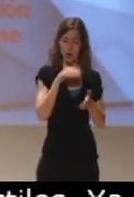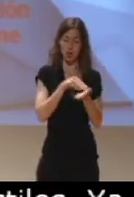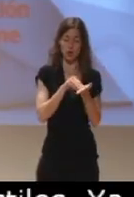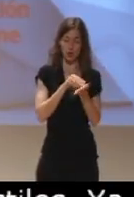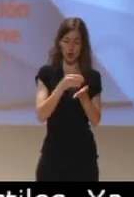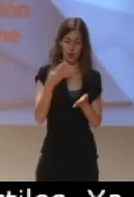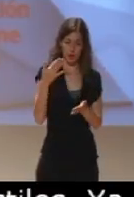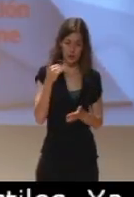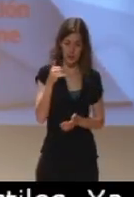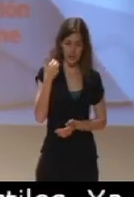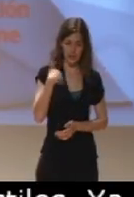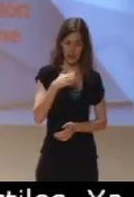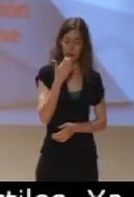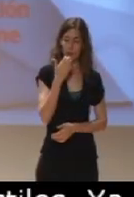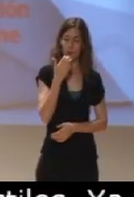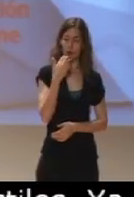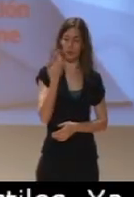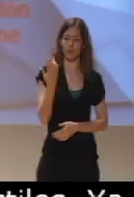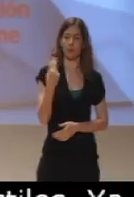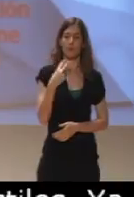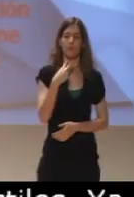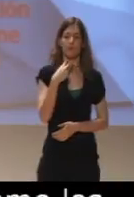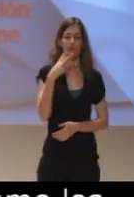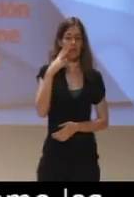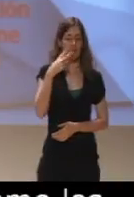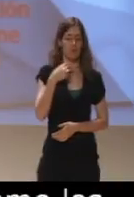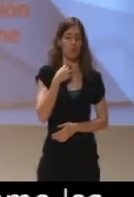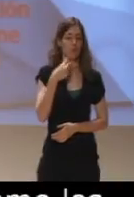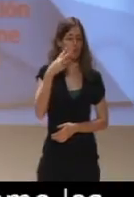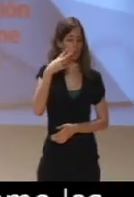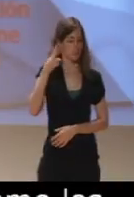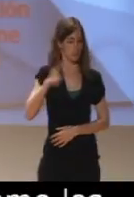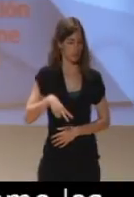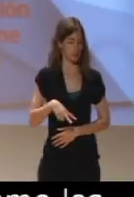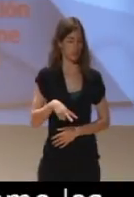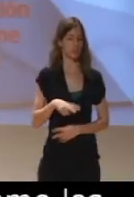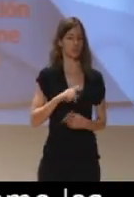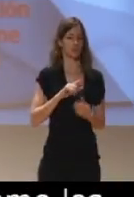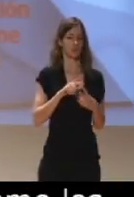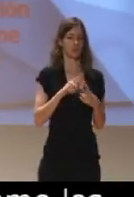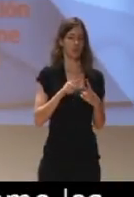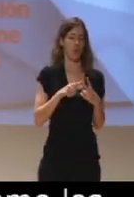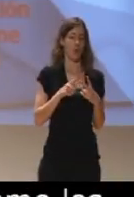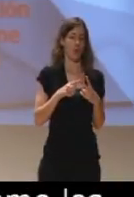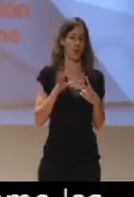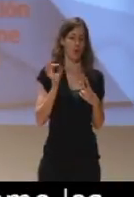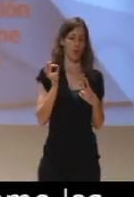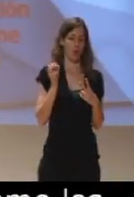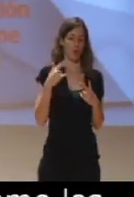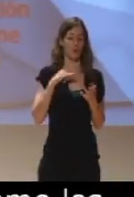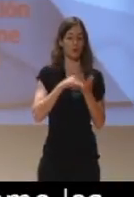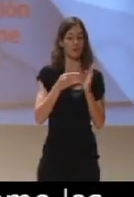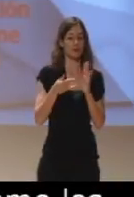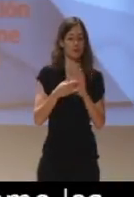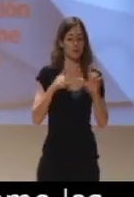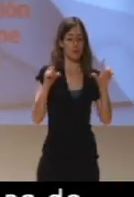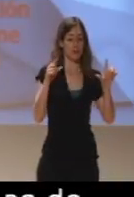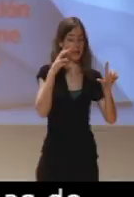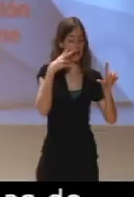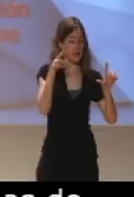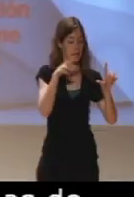how they can be designed for all. For instance, regarding the touch screens, there are already solutions such as